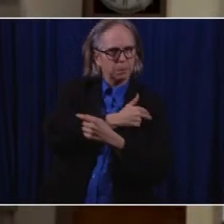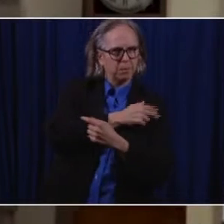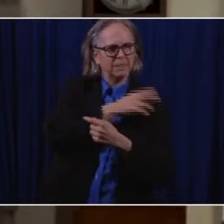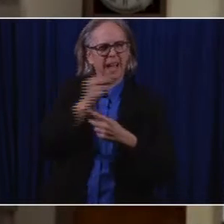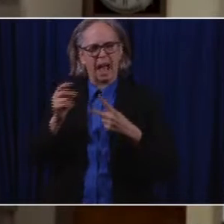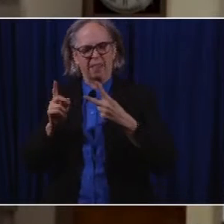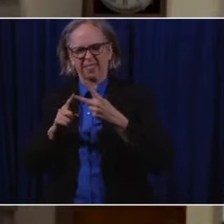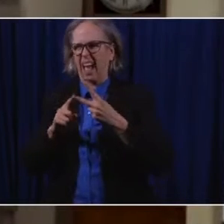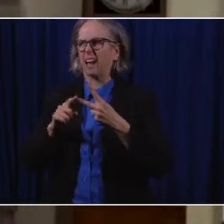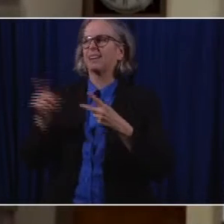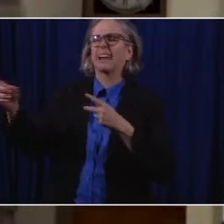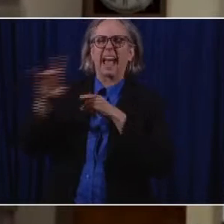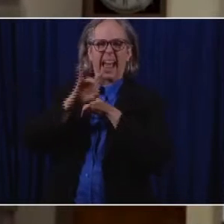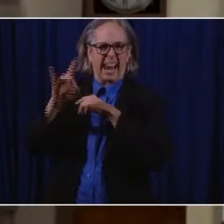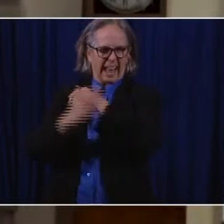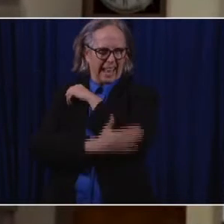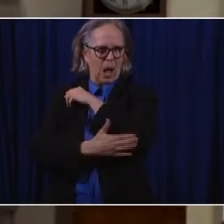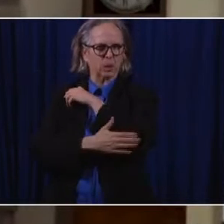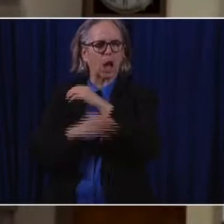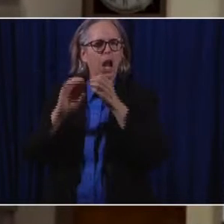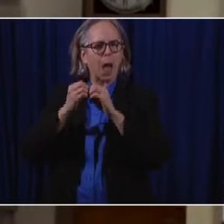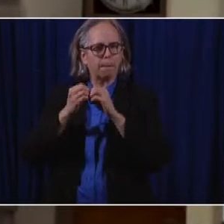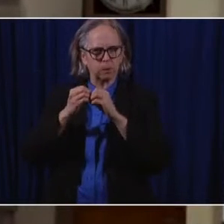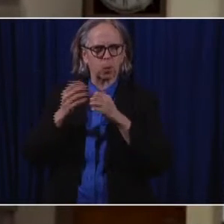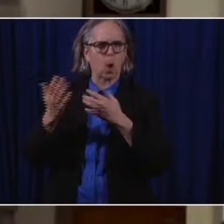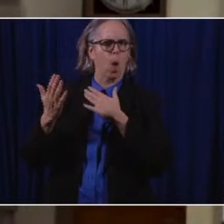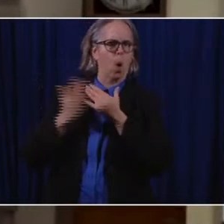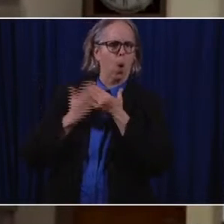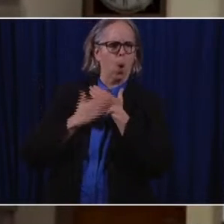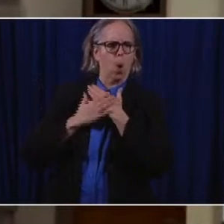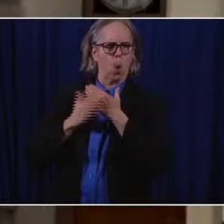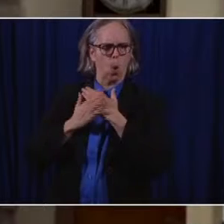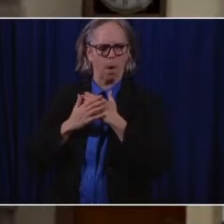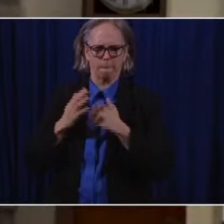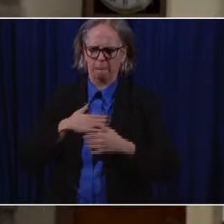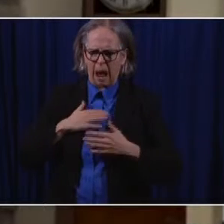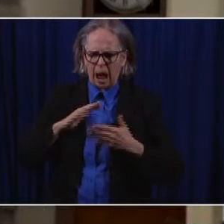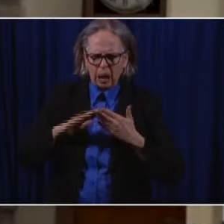if you want to see what the risk is in your community, go to this.